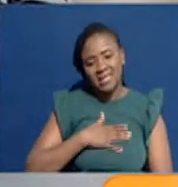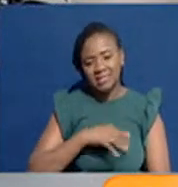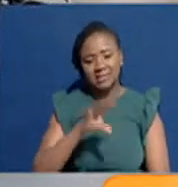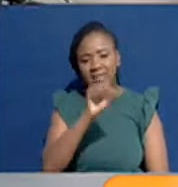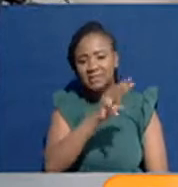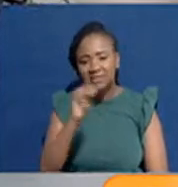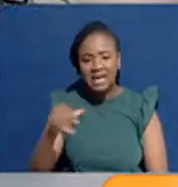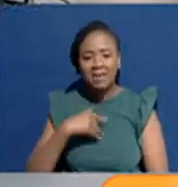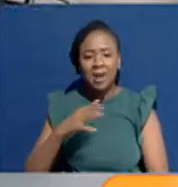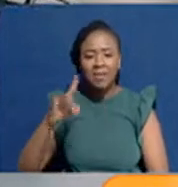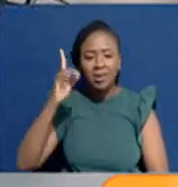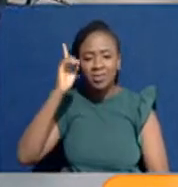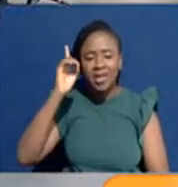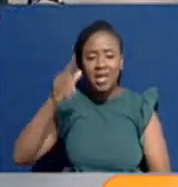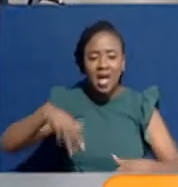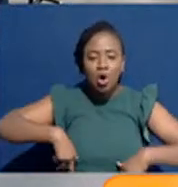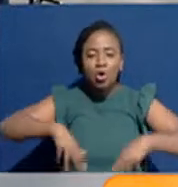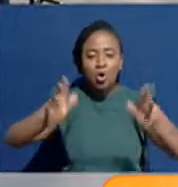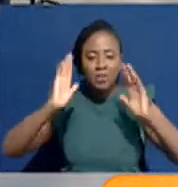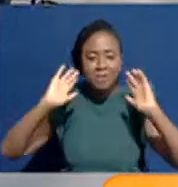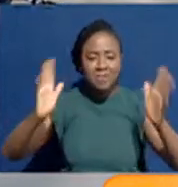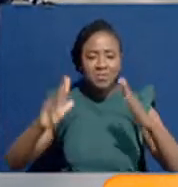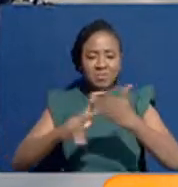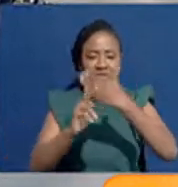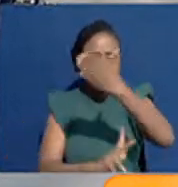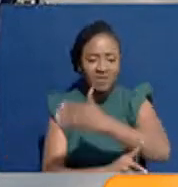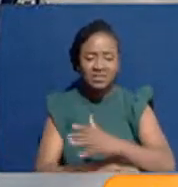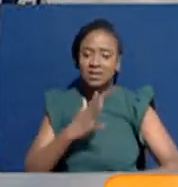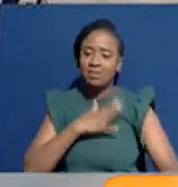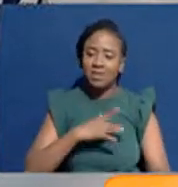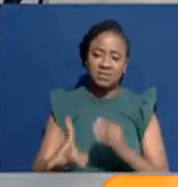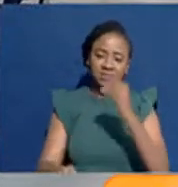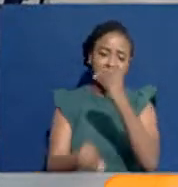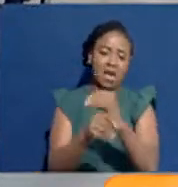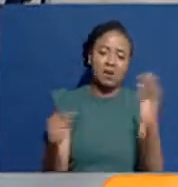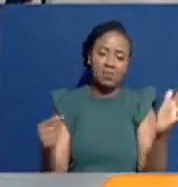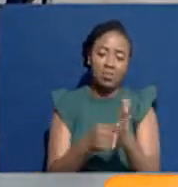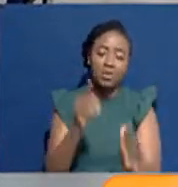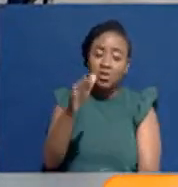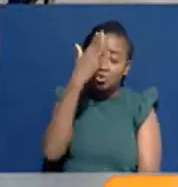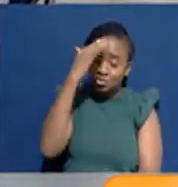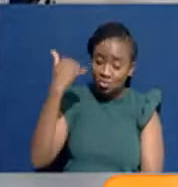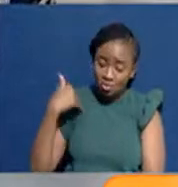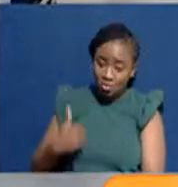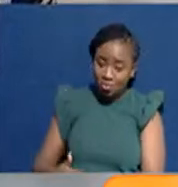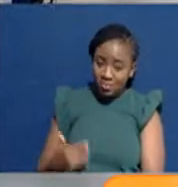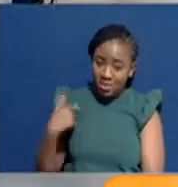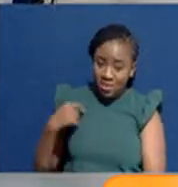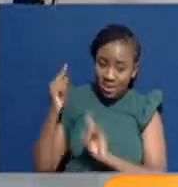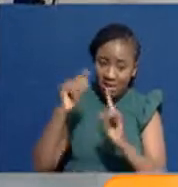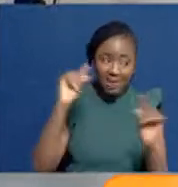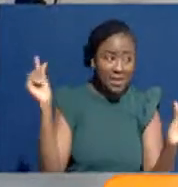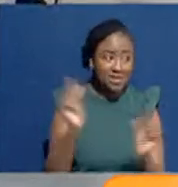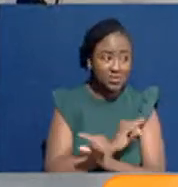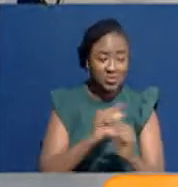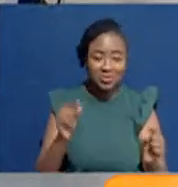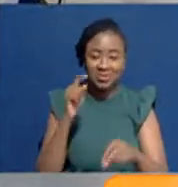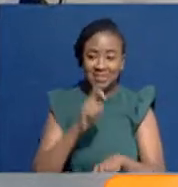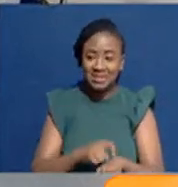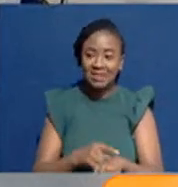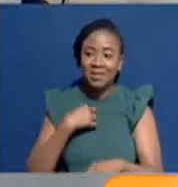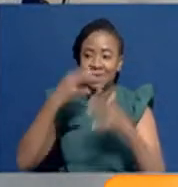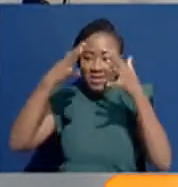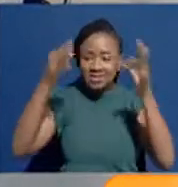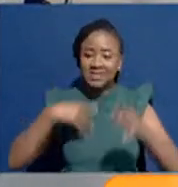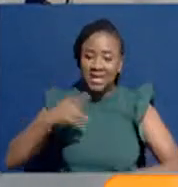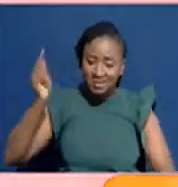the superhighway and the road infrastructure, please. Let me just say this. You know, you called me on very short notice and I accepted to come. This is how you